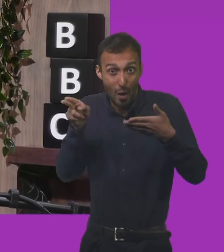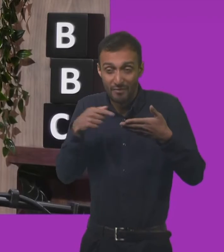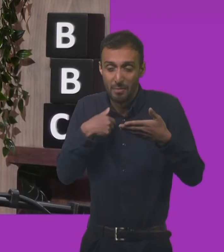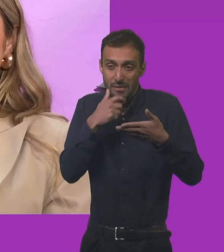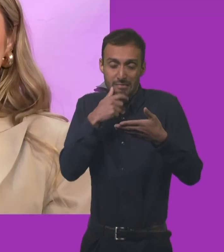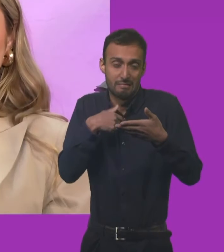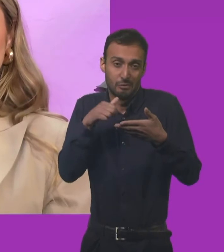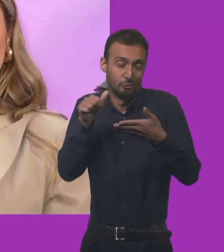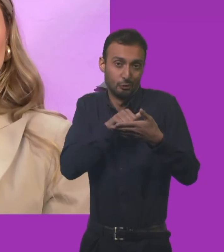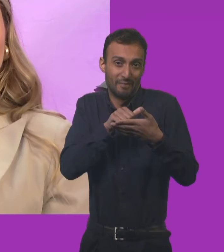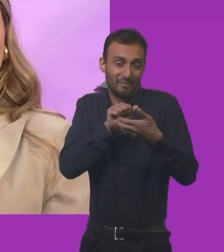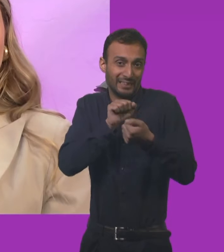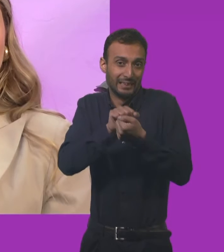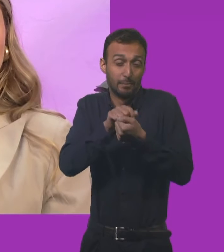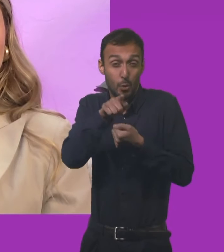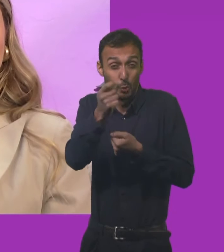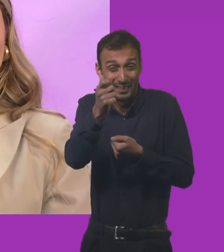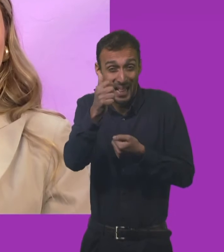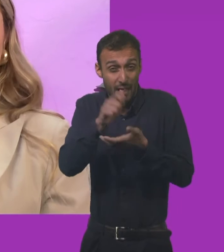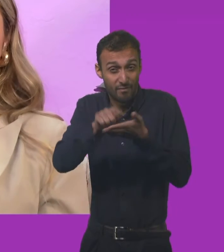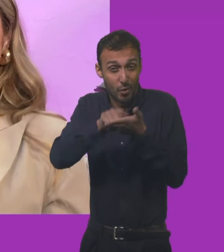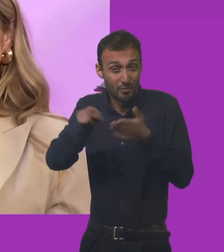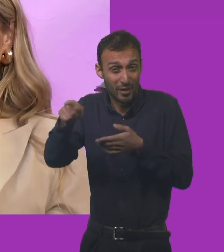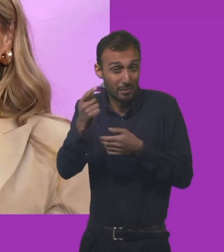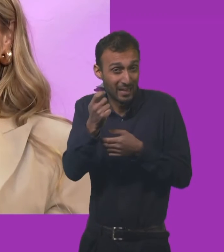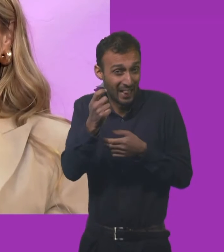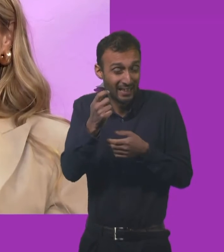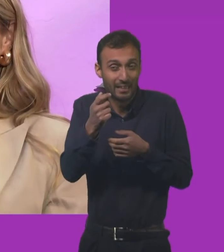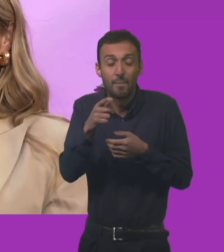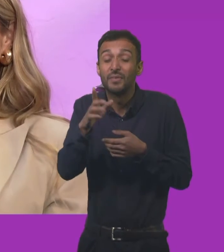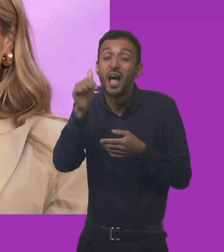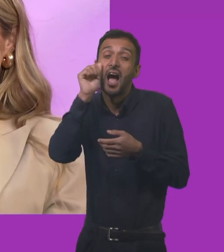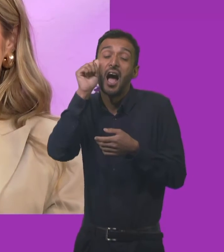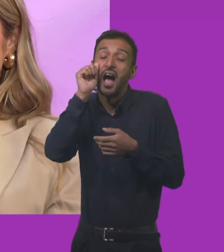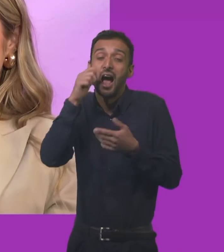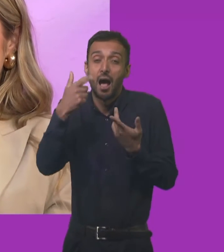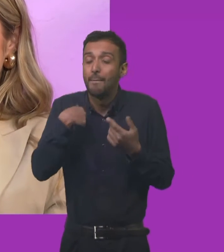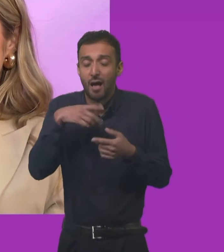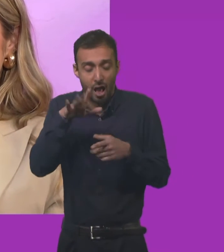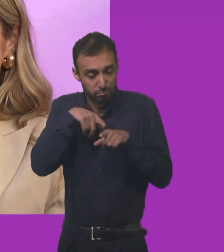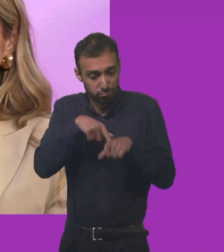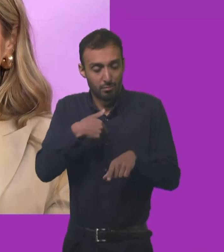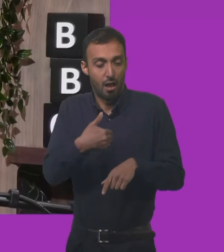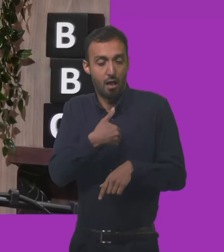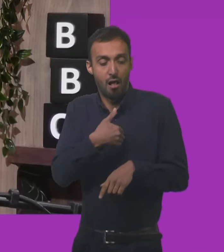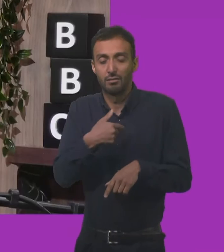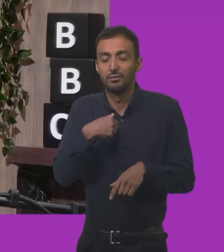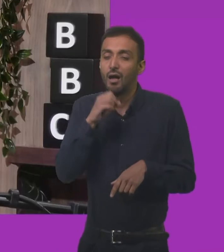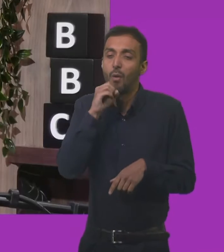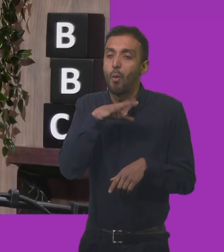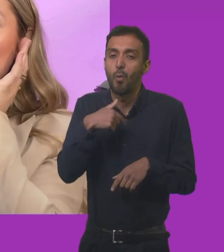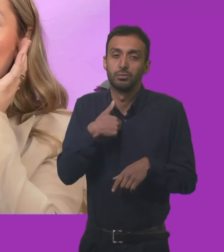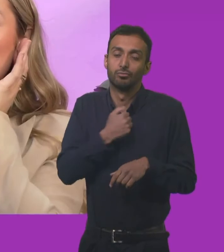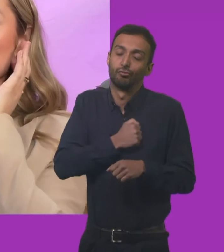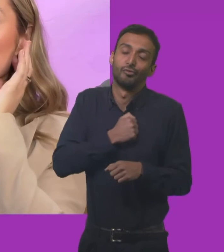changed it to... I know, but I think I stuck with my heart, and I'm not going to hate myself for that, Yeah. And as much